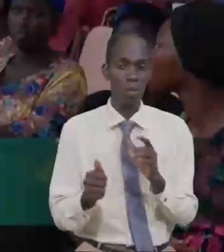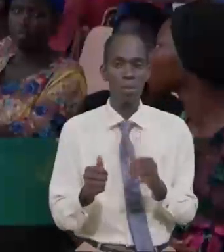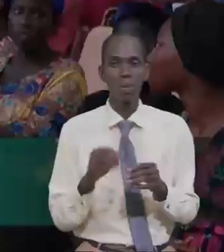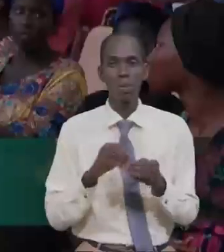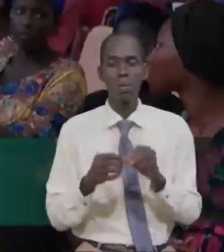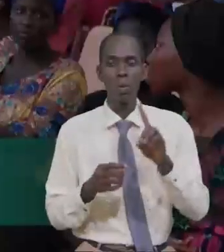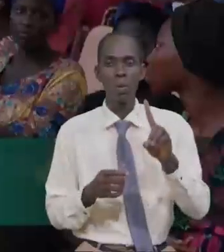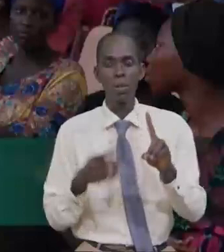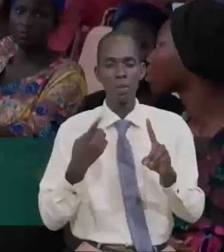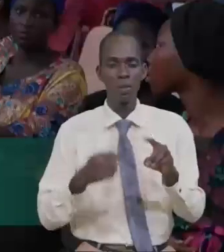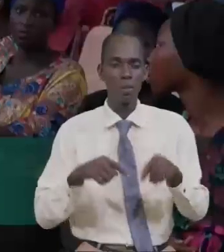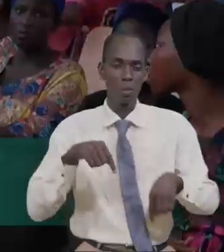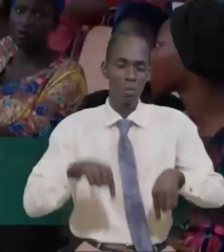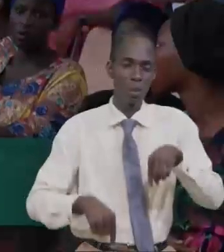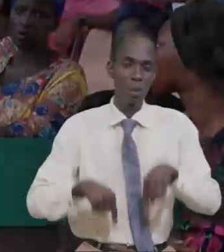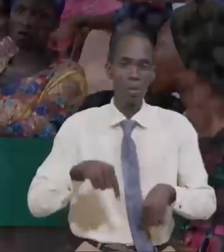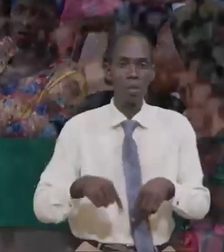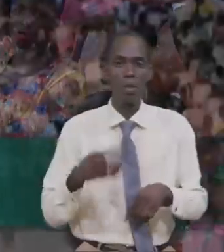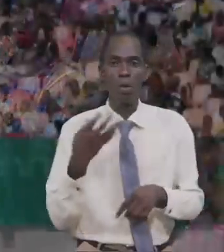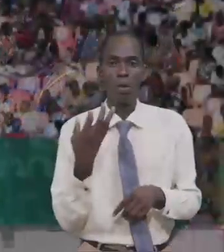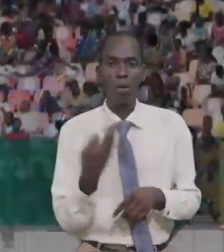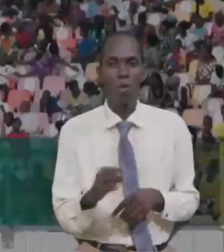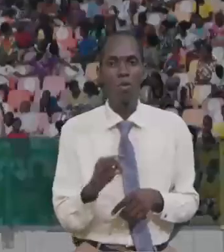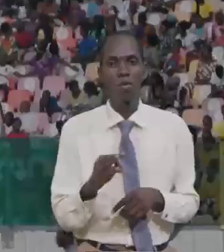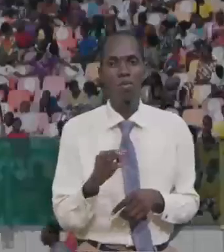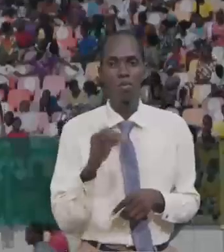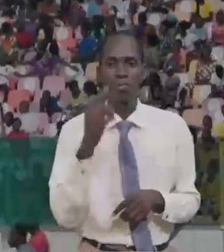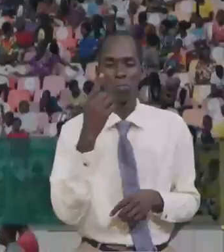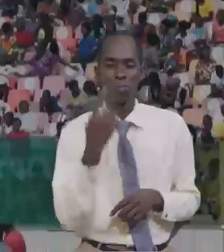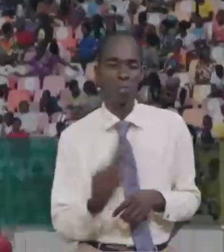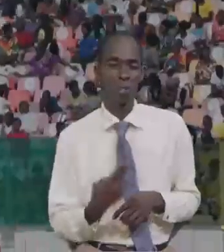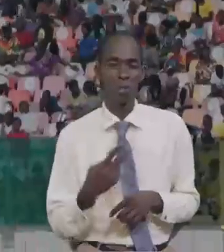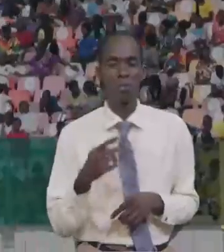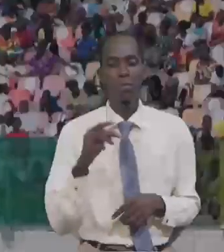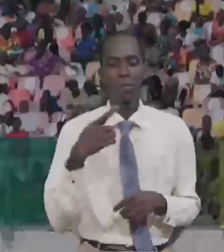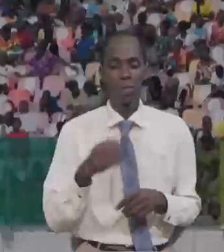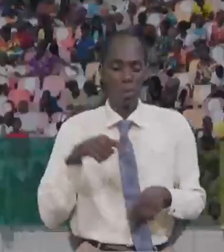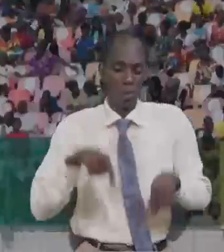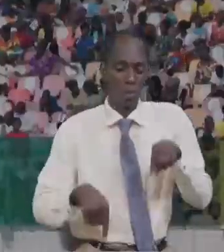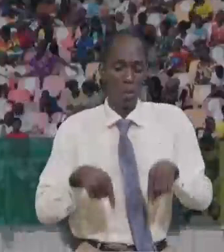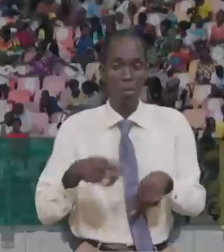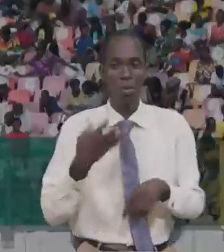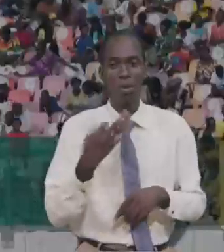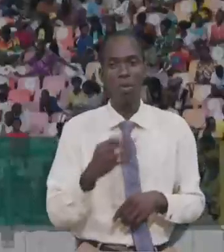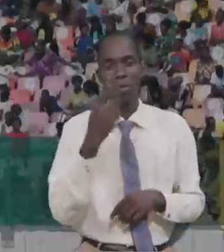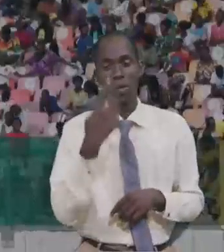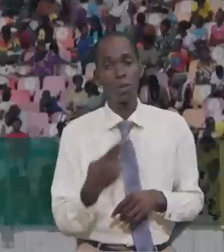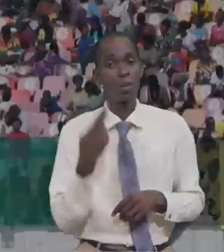us, paralyzes our mind. Mediocrity paralyzes our